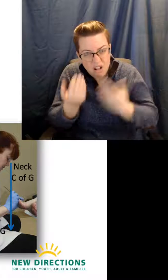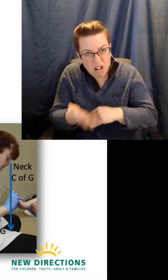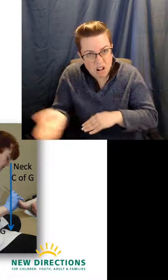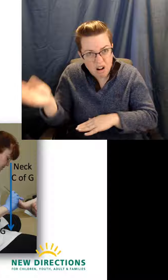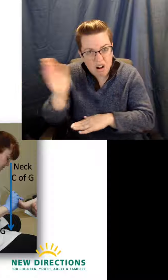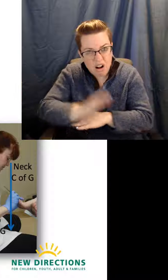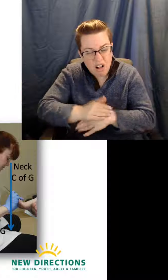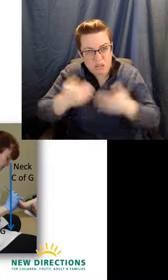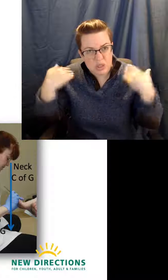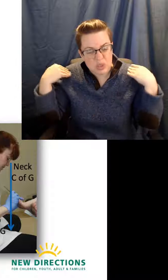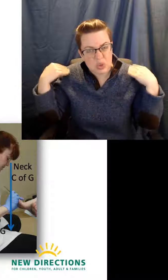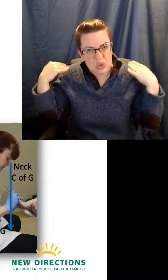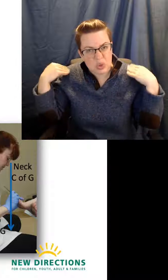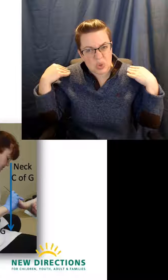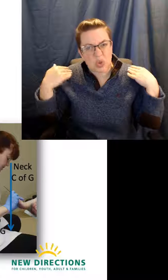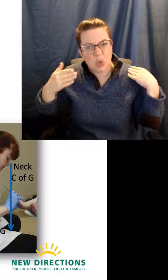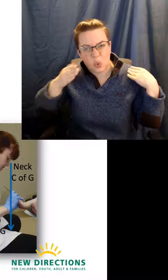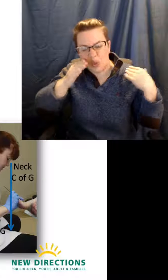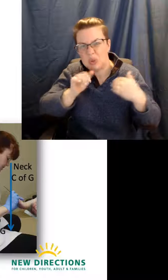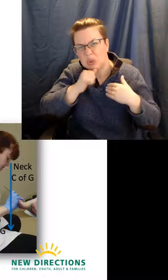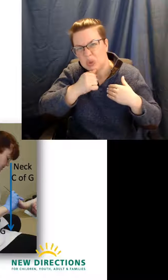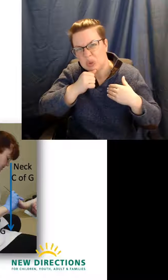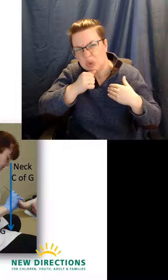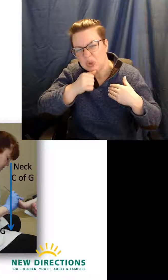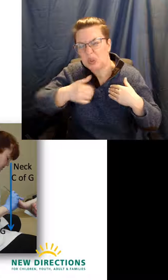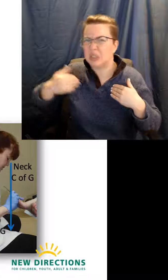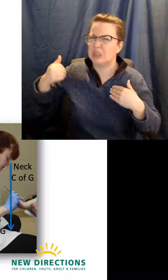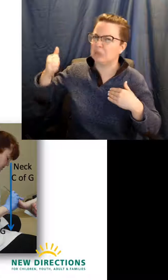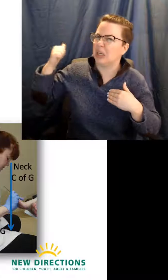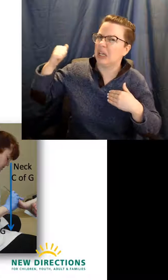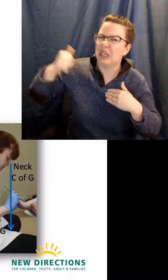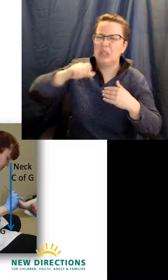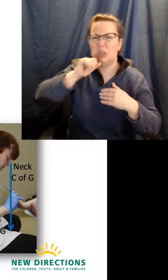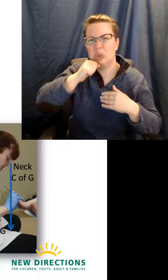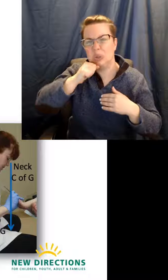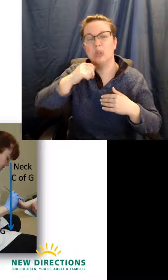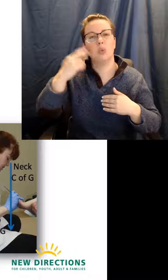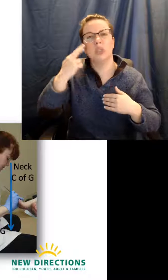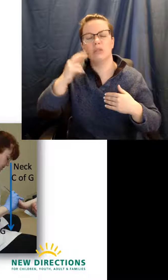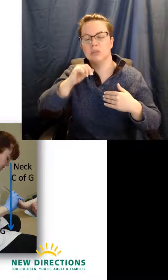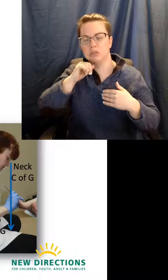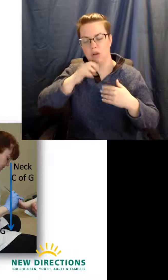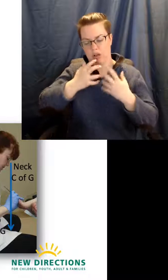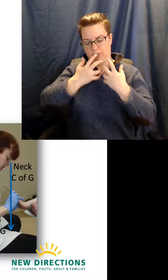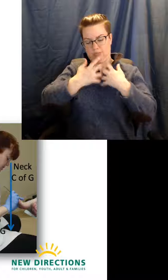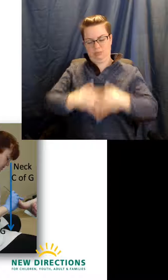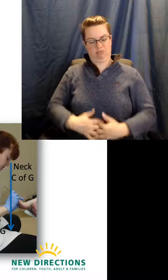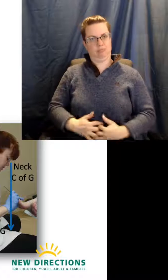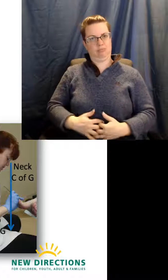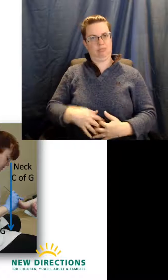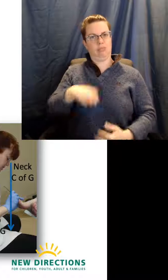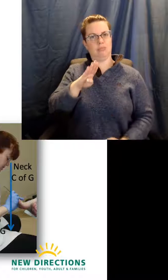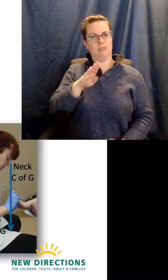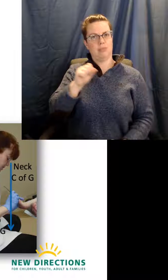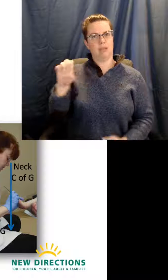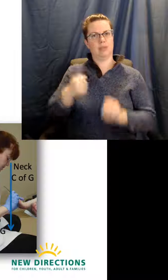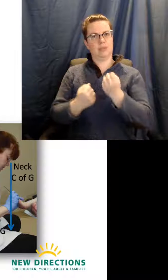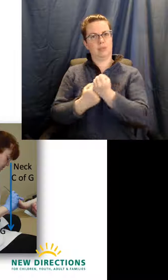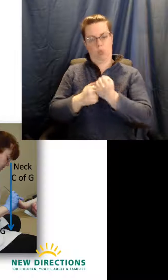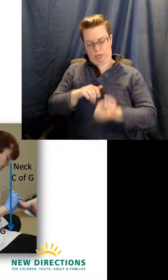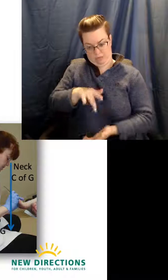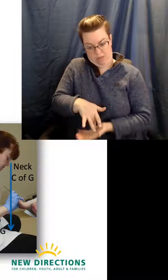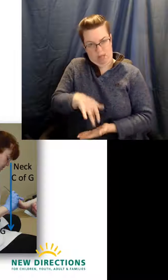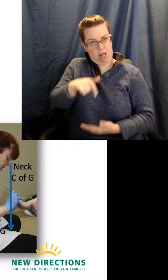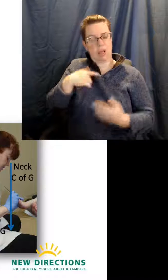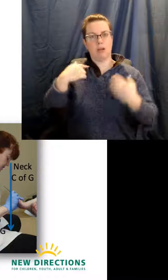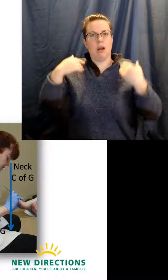sore because she's working outside of her base of support. We already had an example of a mechanic. The last example, the car was right in front of